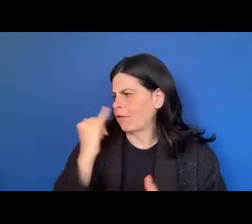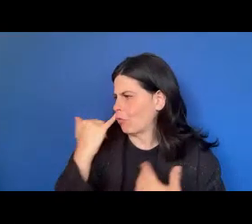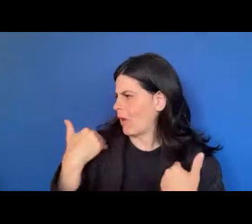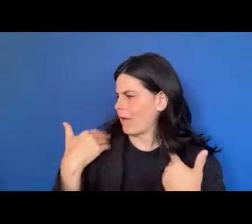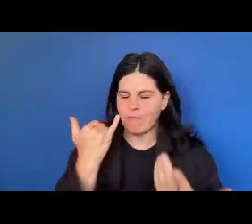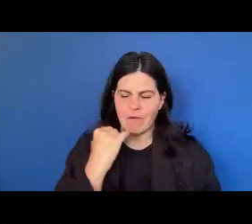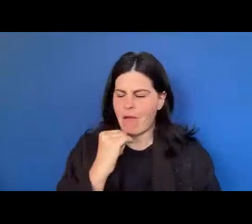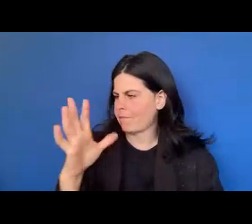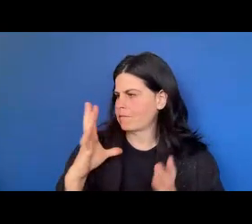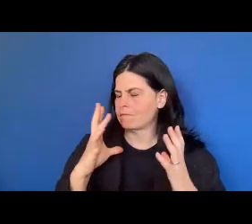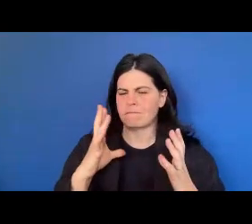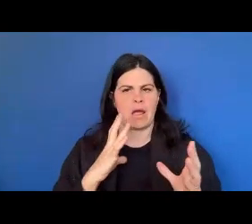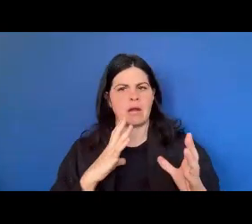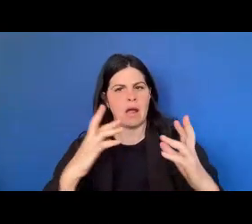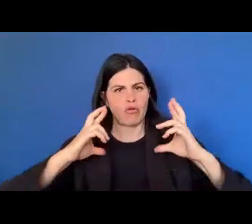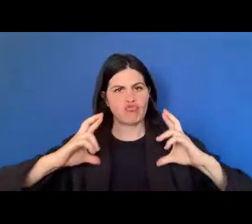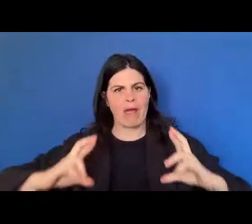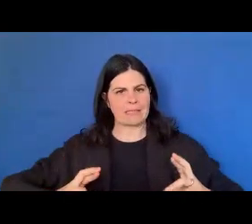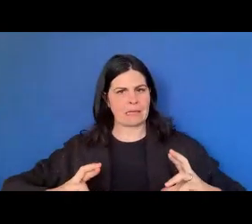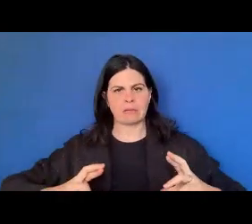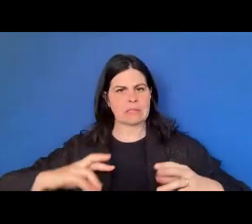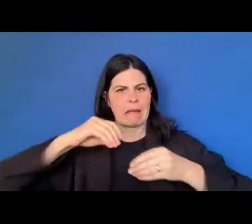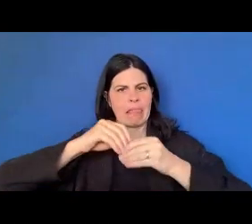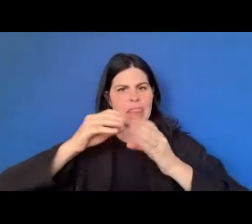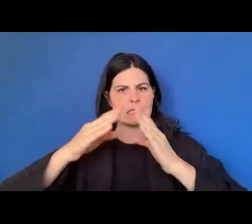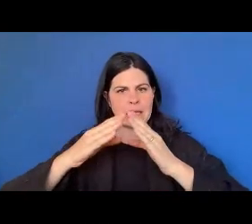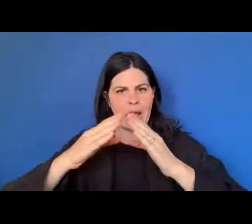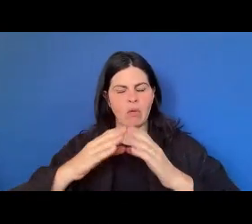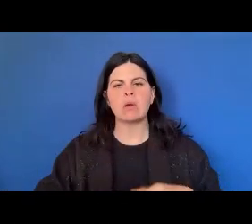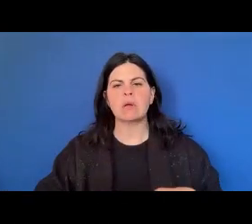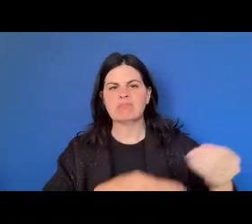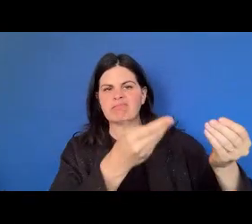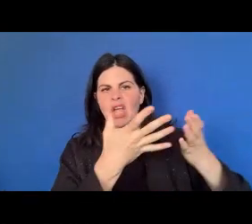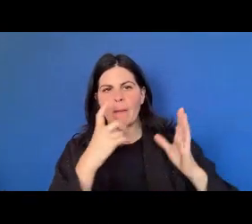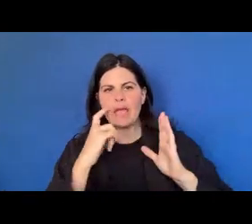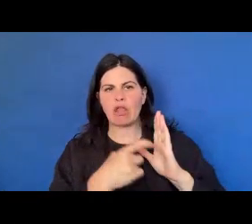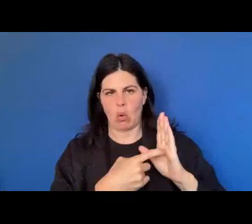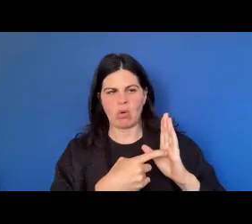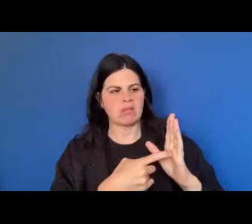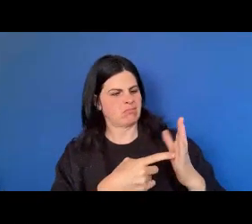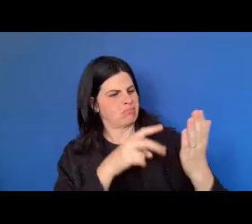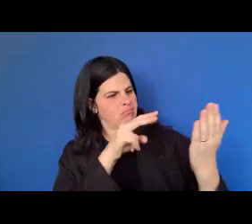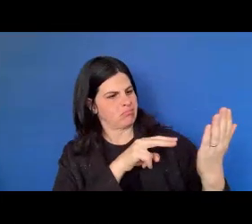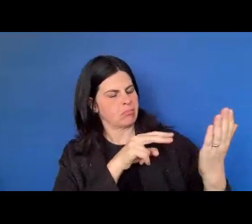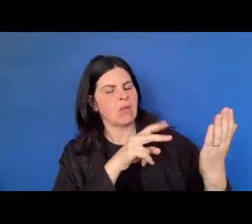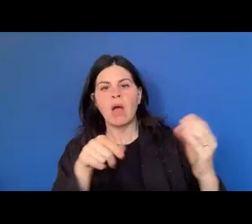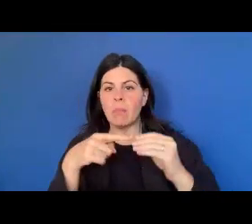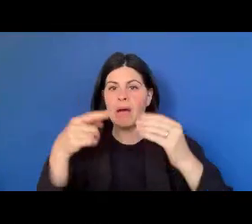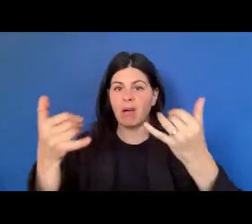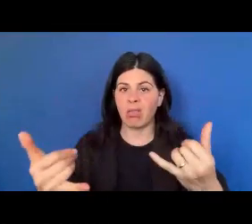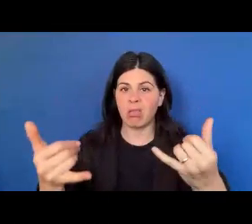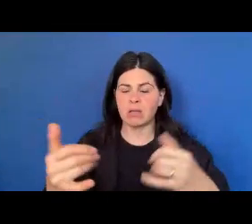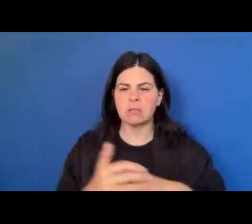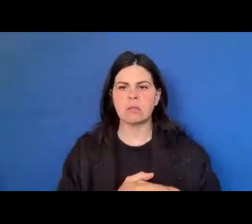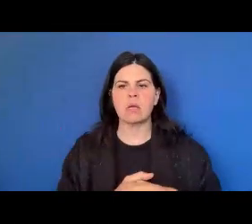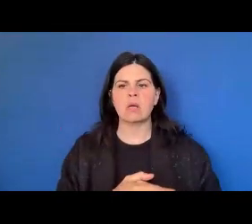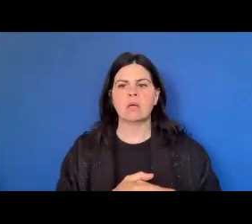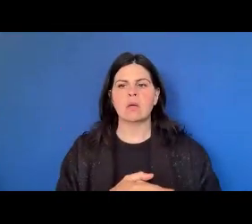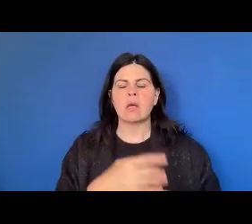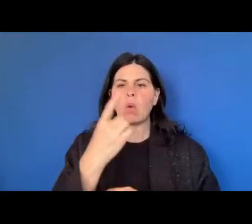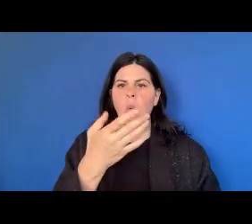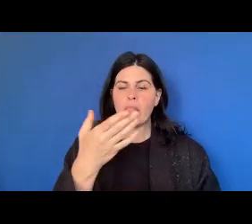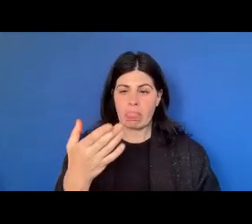resident of the town, and got the notice about this. For one thing, I did